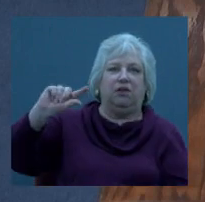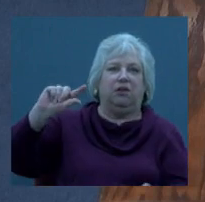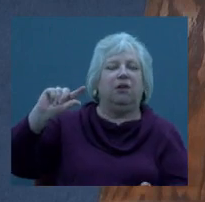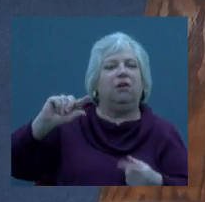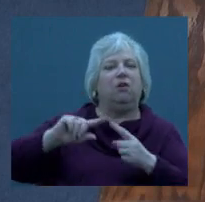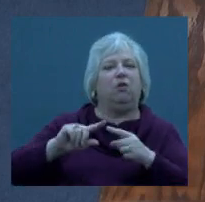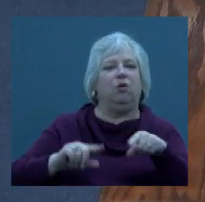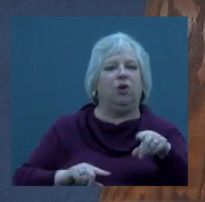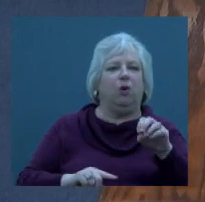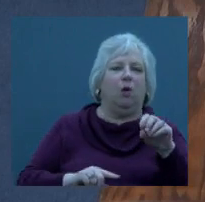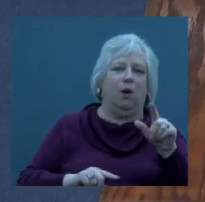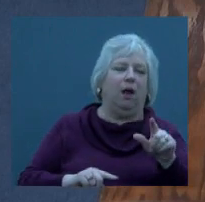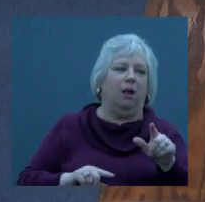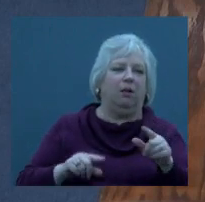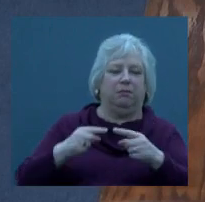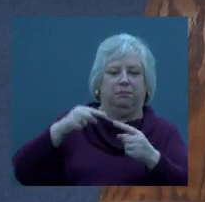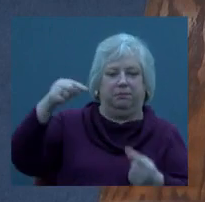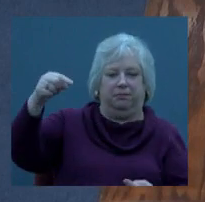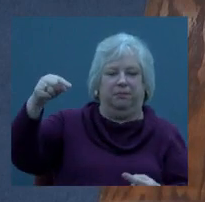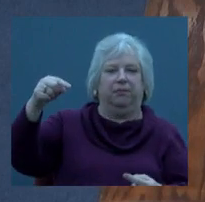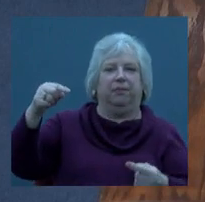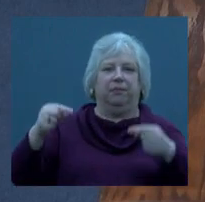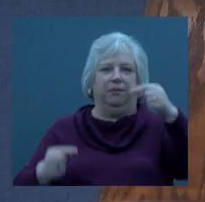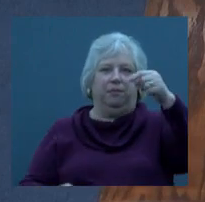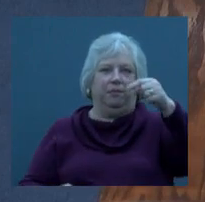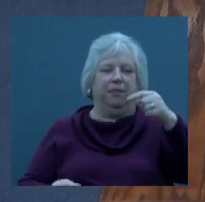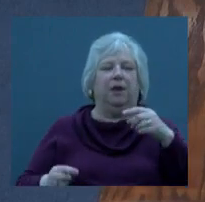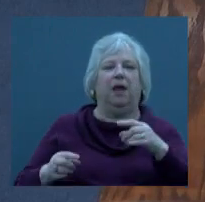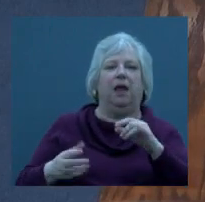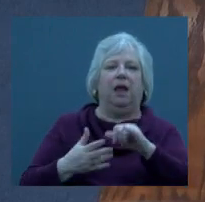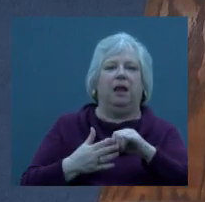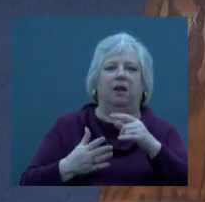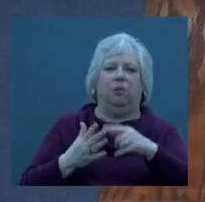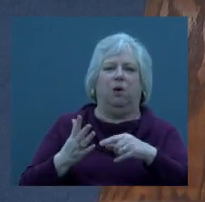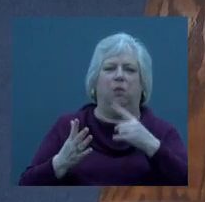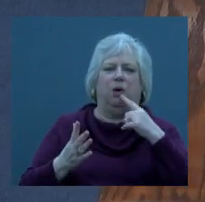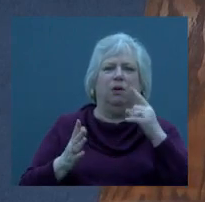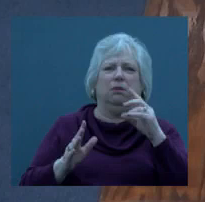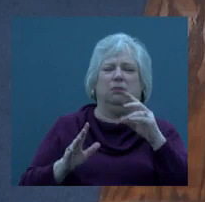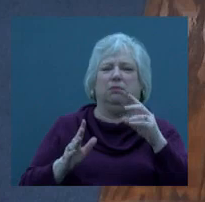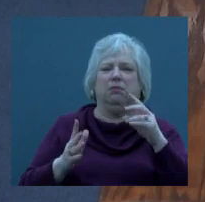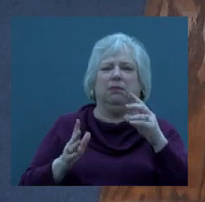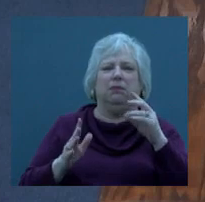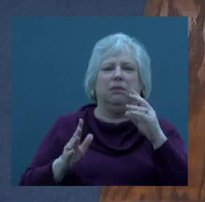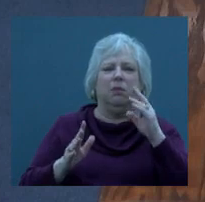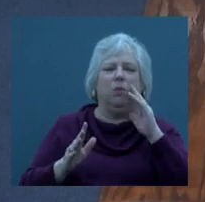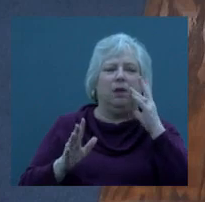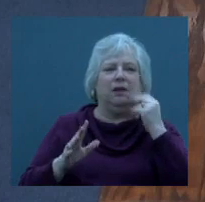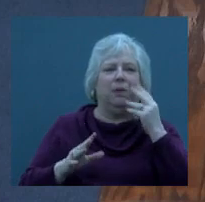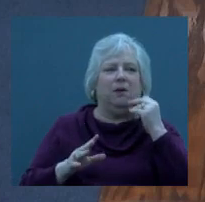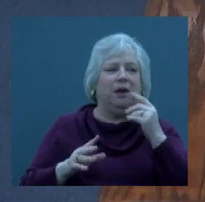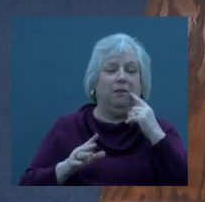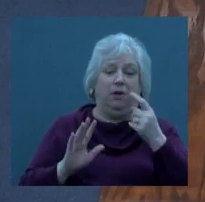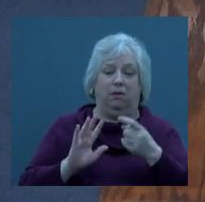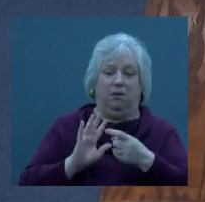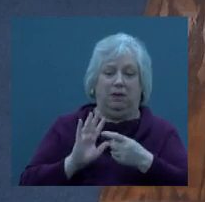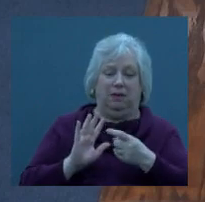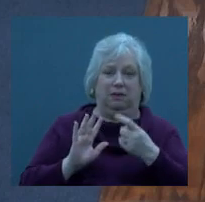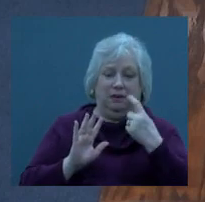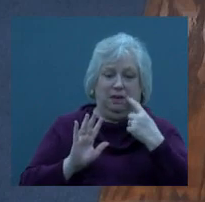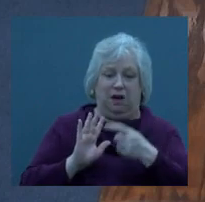of life. And that's exactly what we're looking at here with this monstrosity. If you drive past there now, that denuded